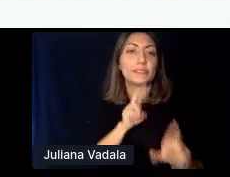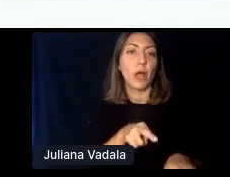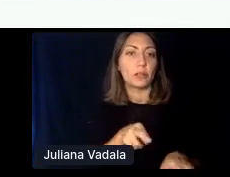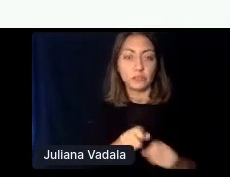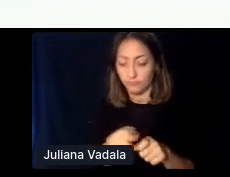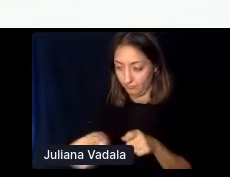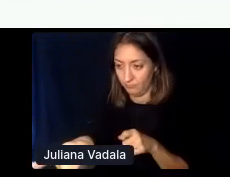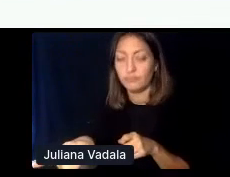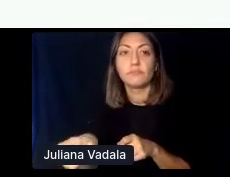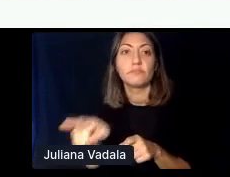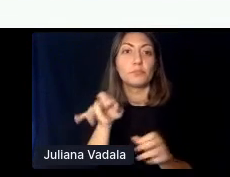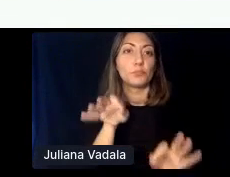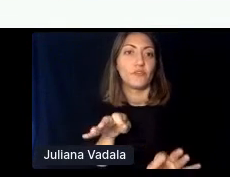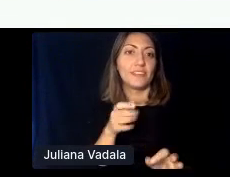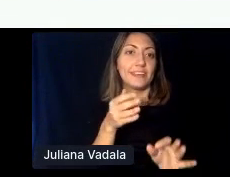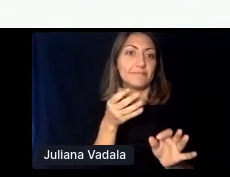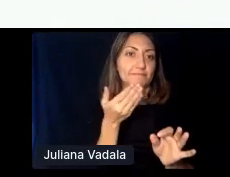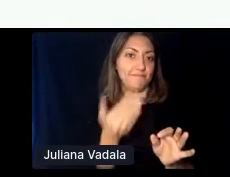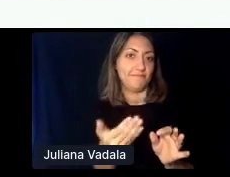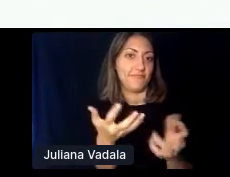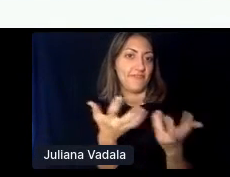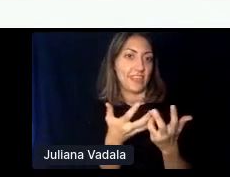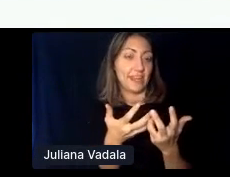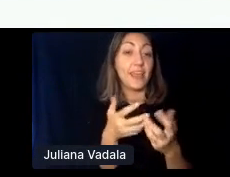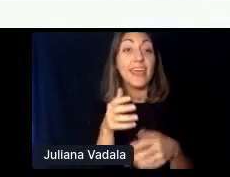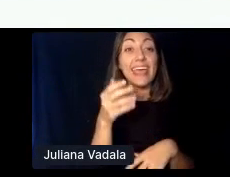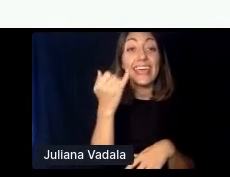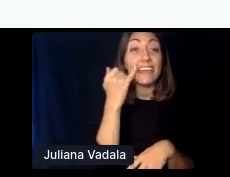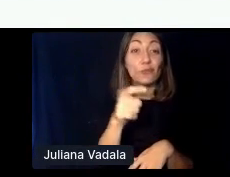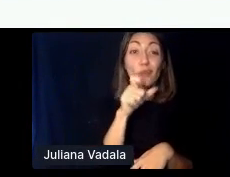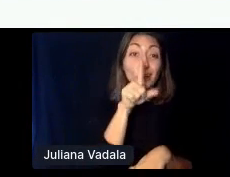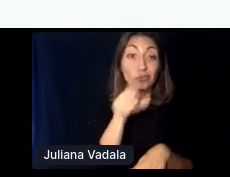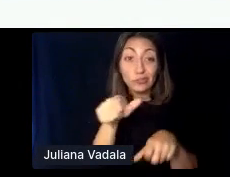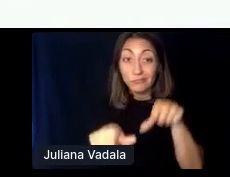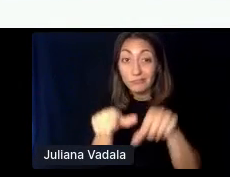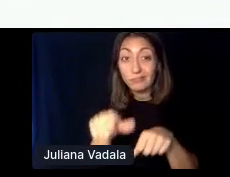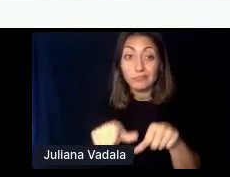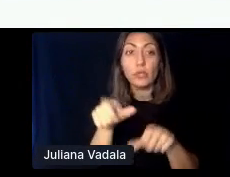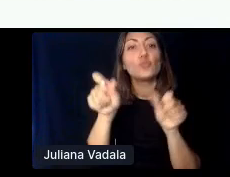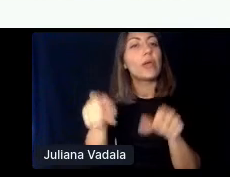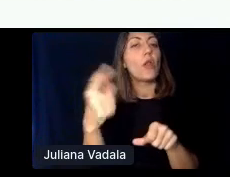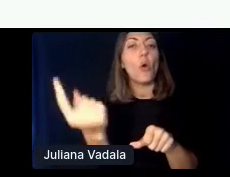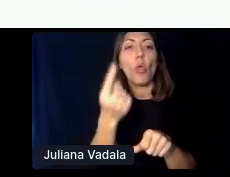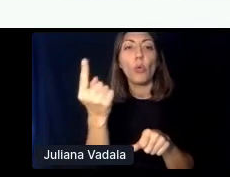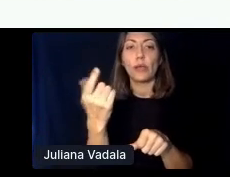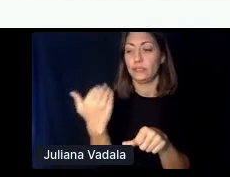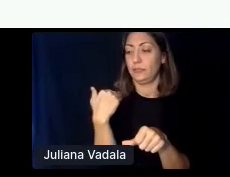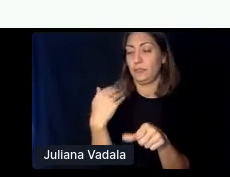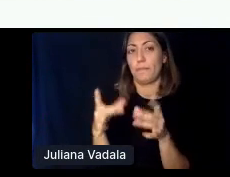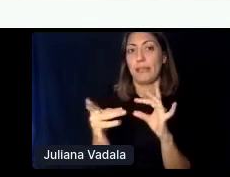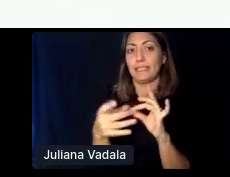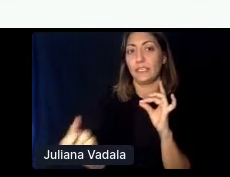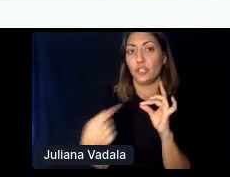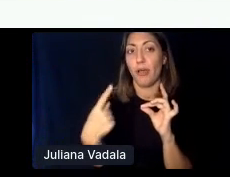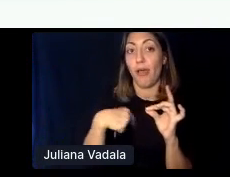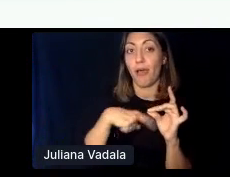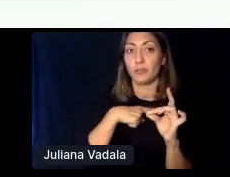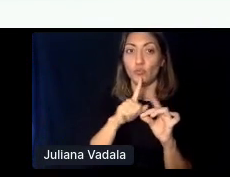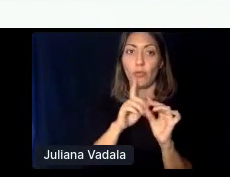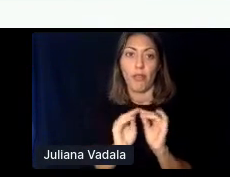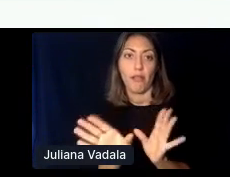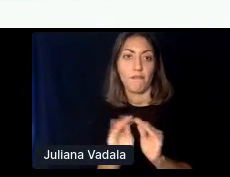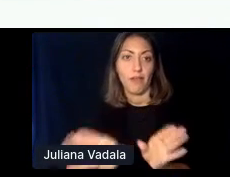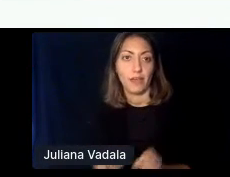Slack. And I'm going to send it back to Raquel for the next example. Thank you. So in this